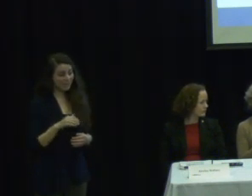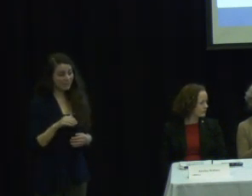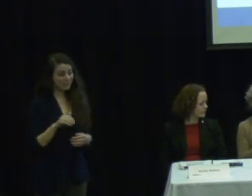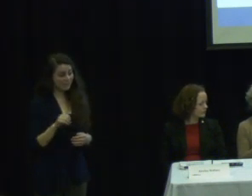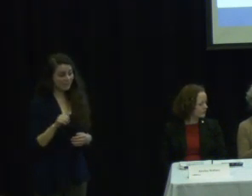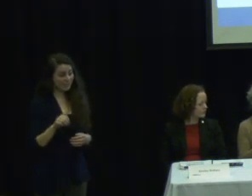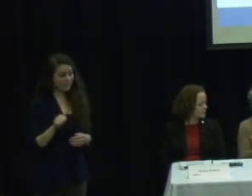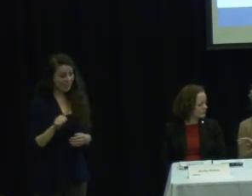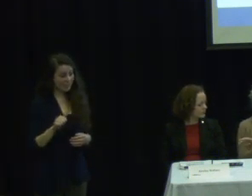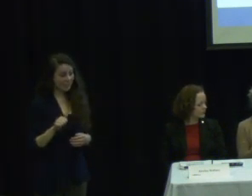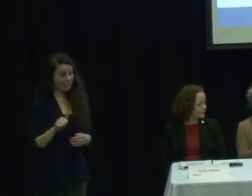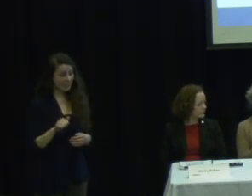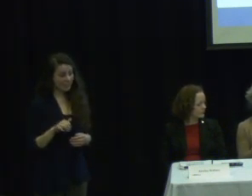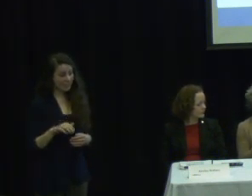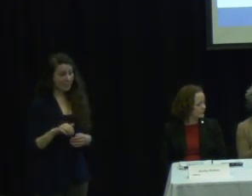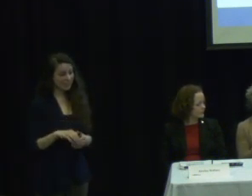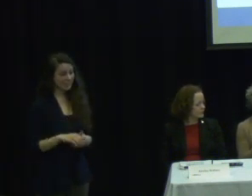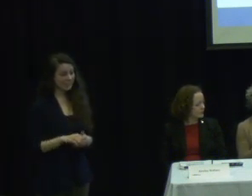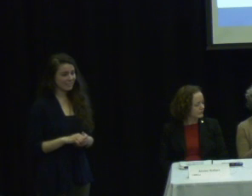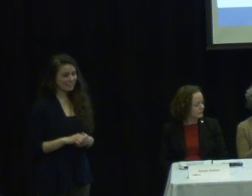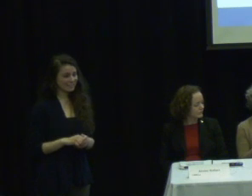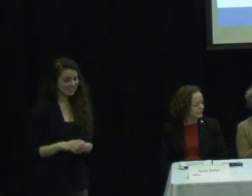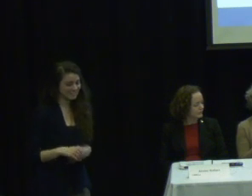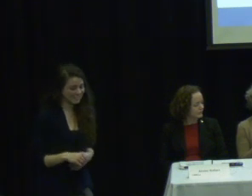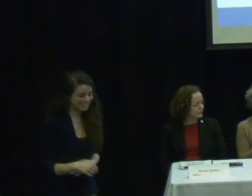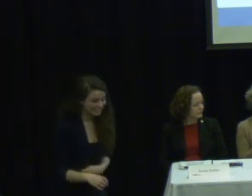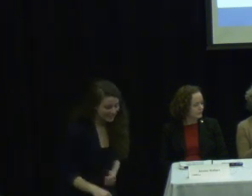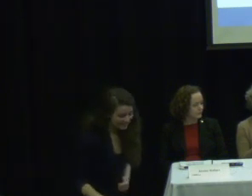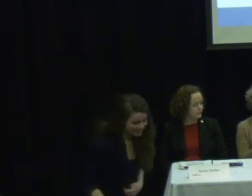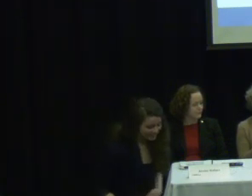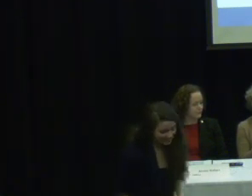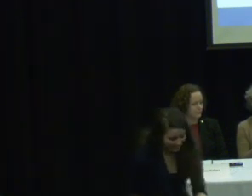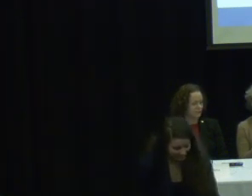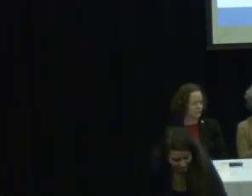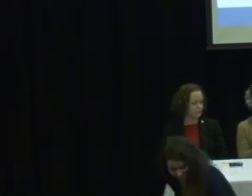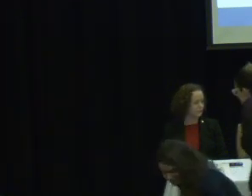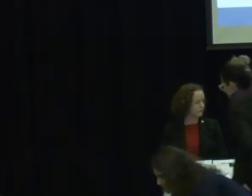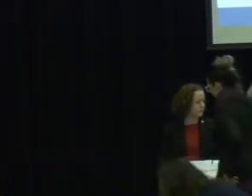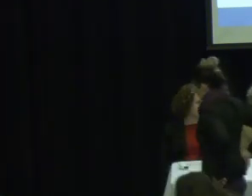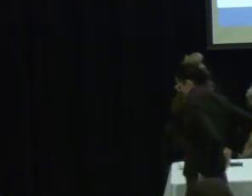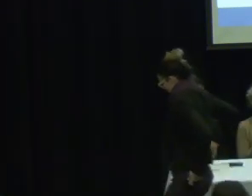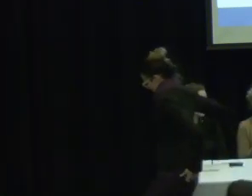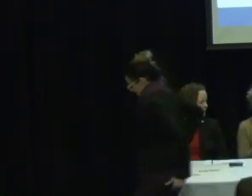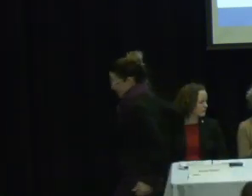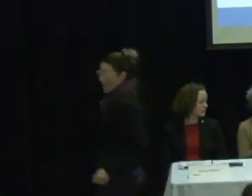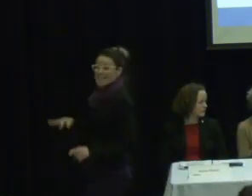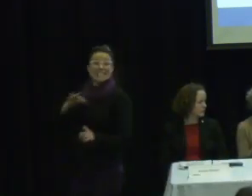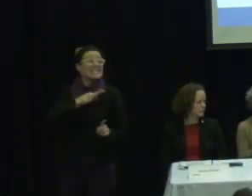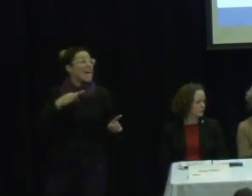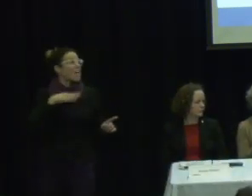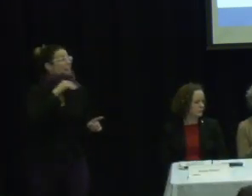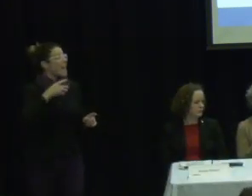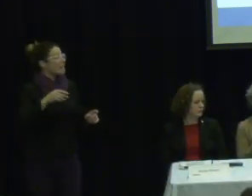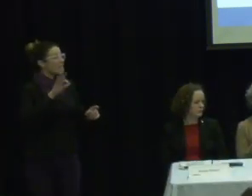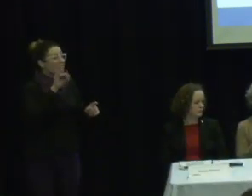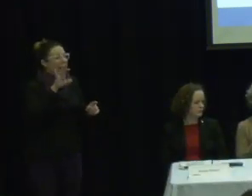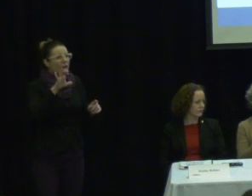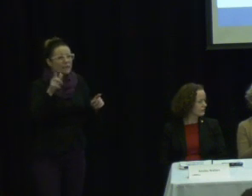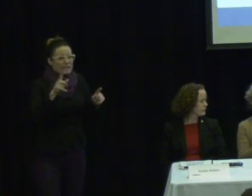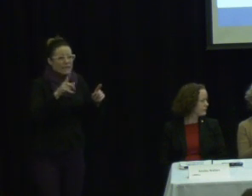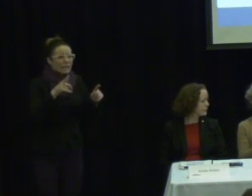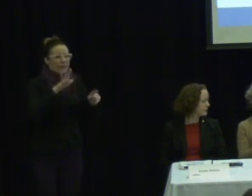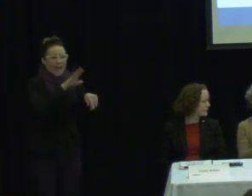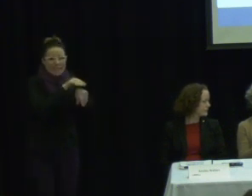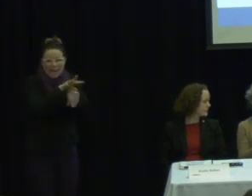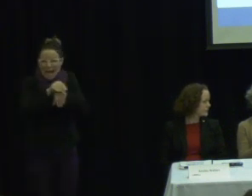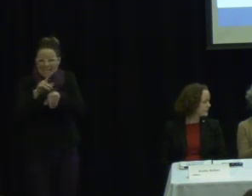and essentially that study identified, of course, places where we are doing really well, but you know, the purpose of that study